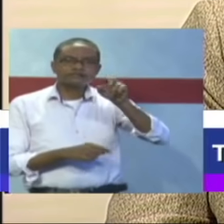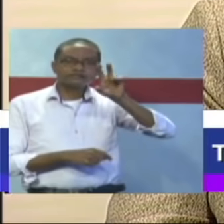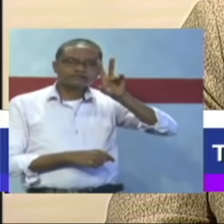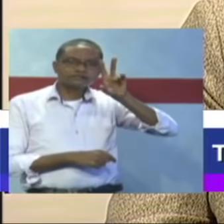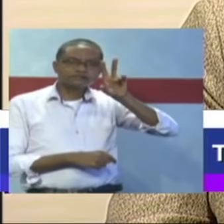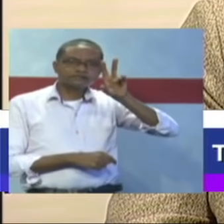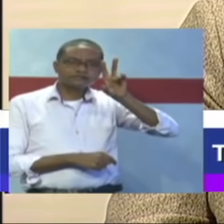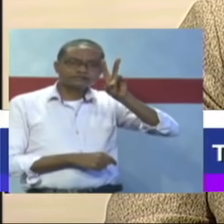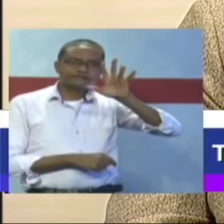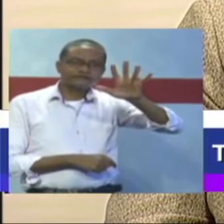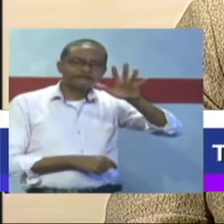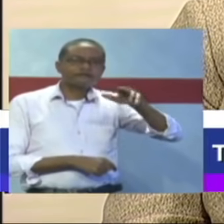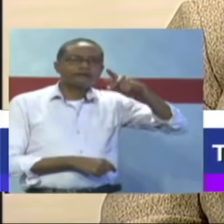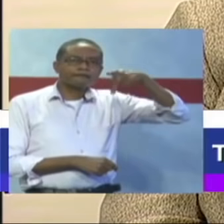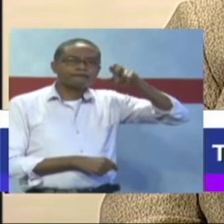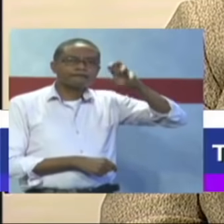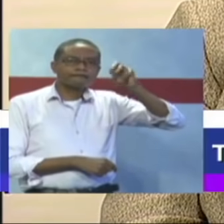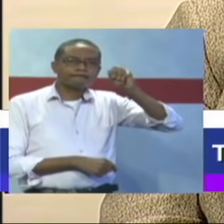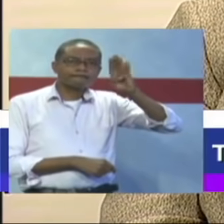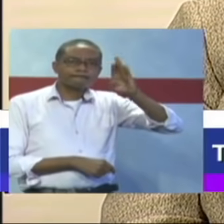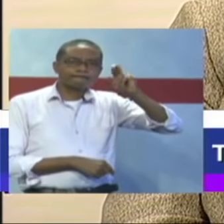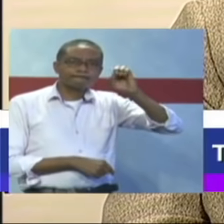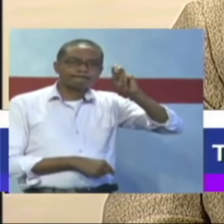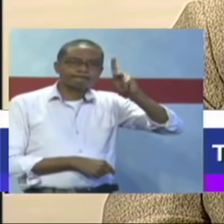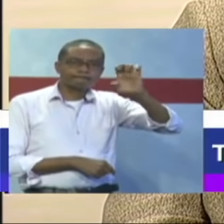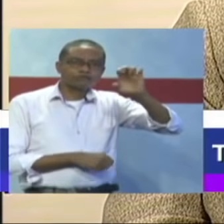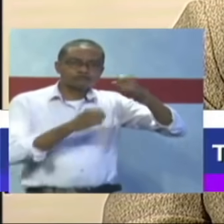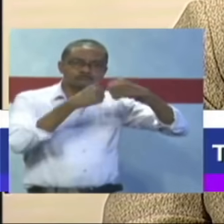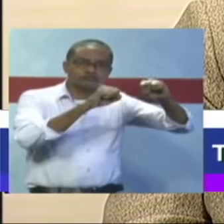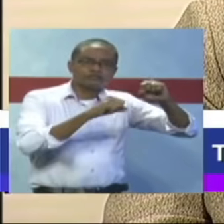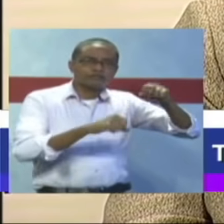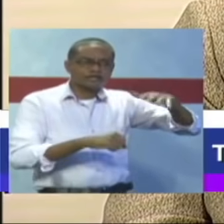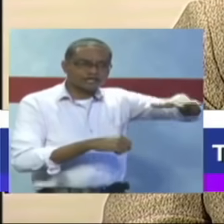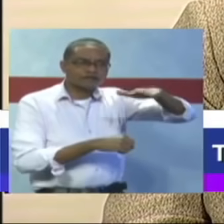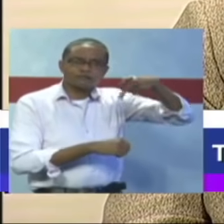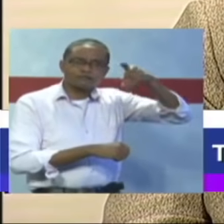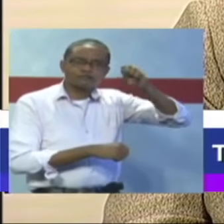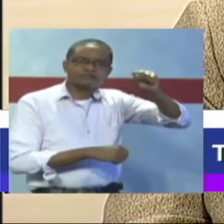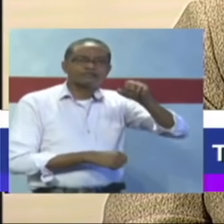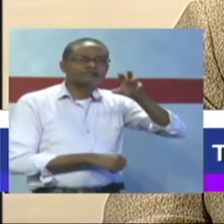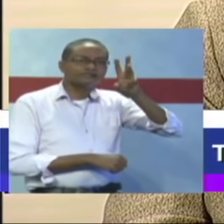75 Pembroke Street, and they can be contacted at